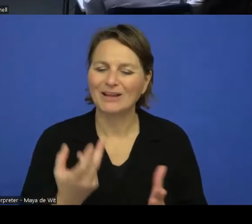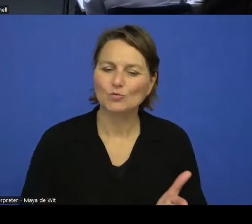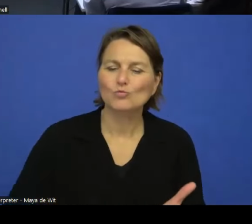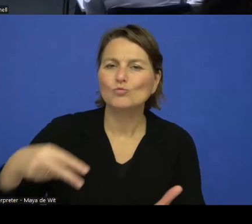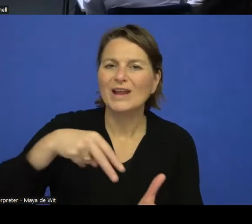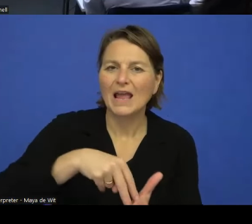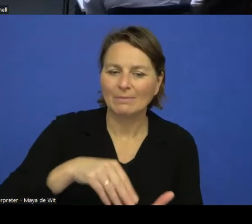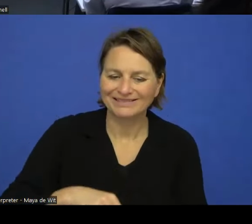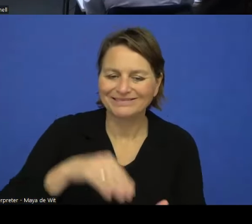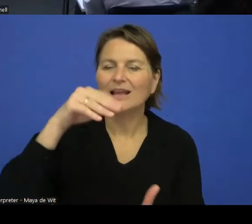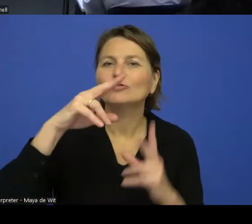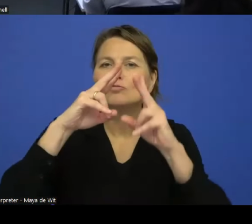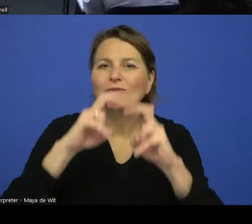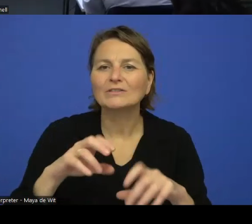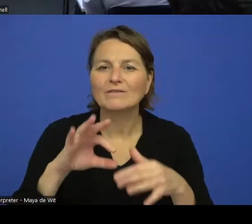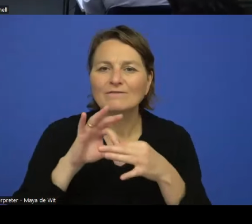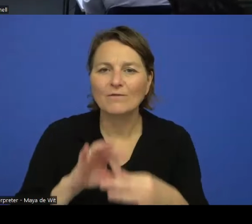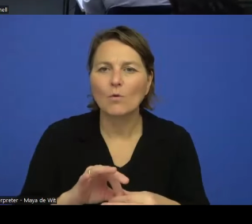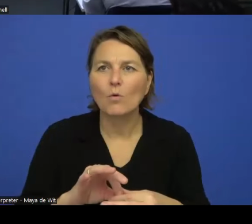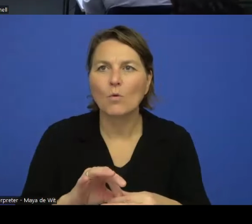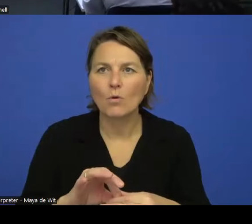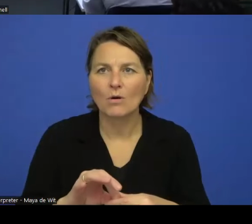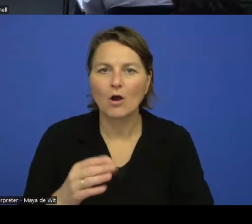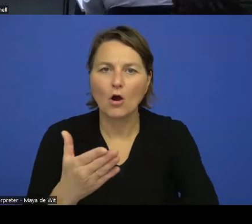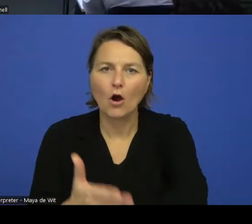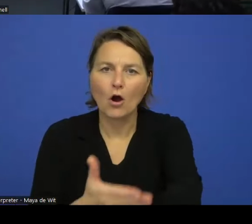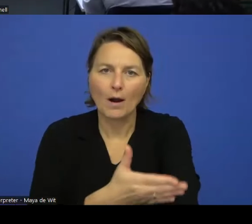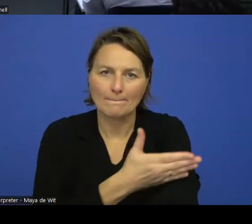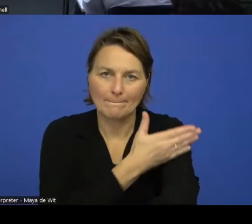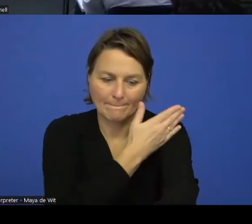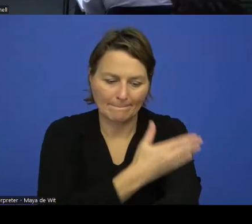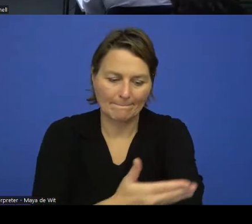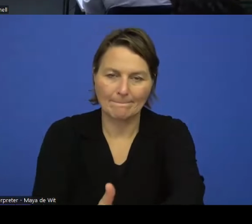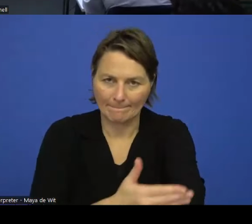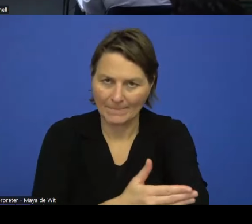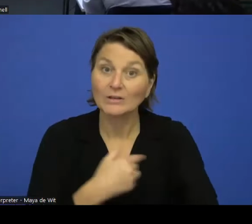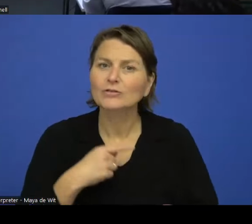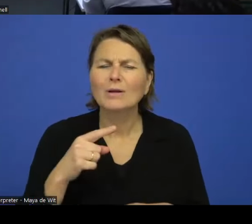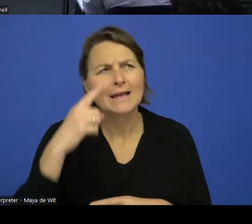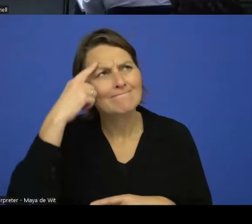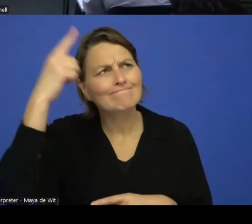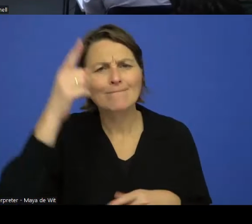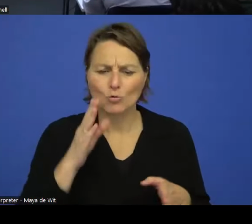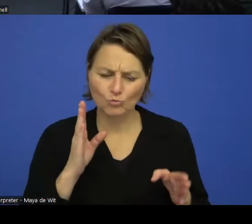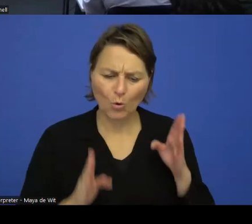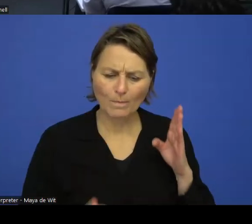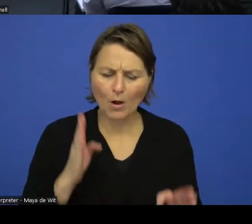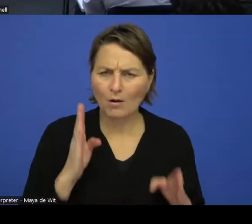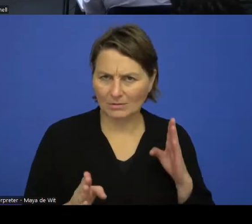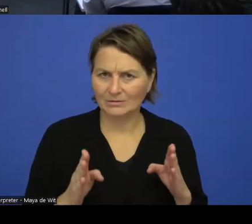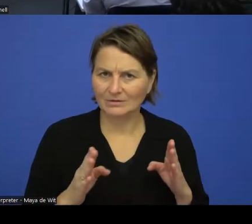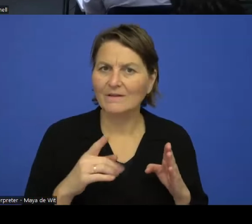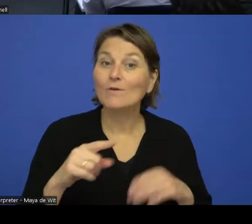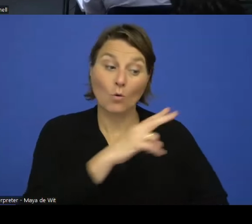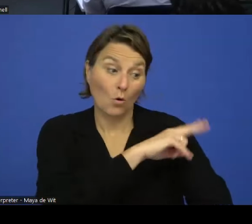at the University of Leeds, where we were developing robots for upper limb rehabilitation in hospitals following